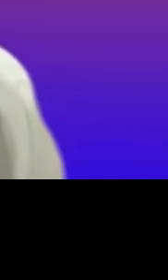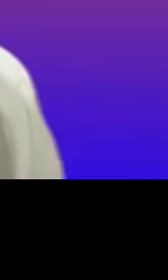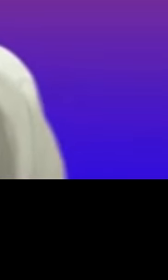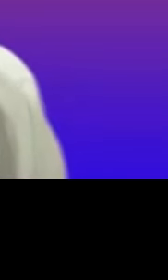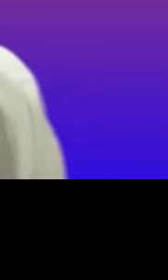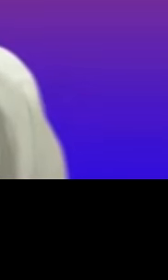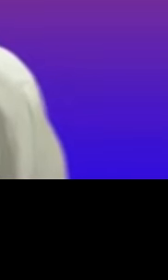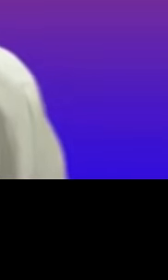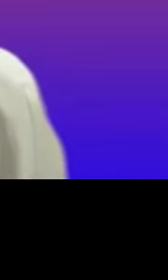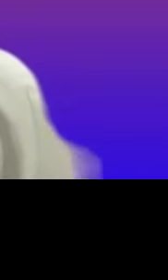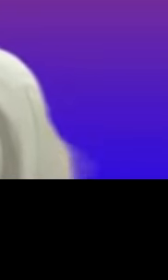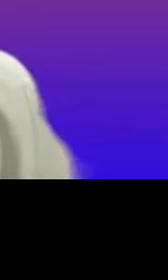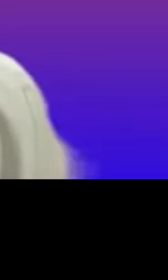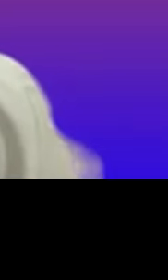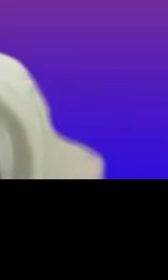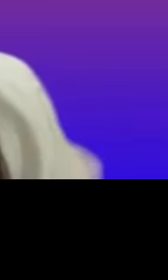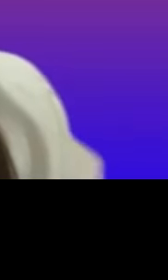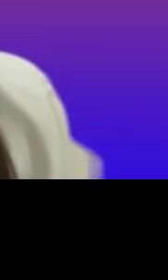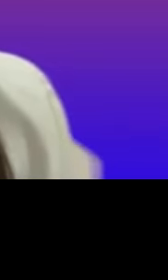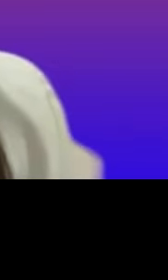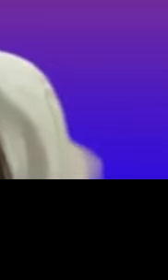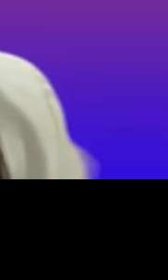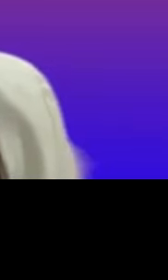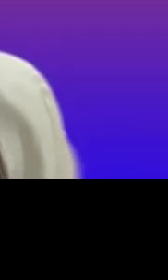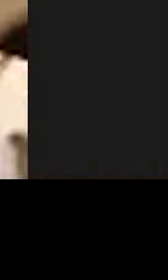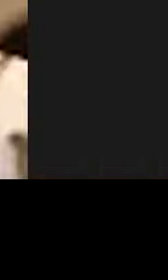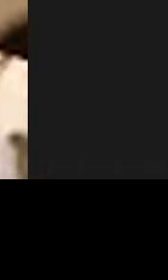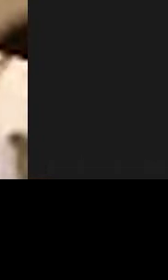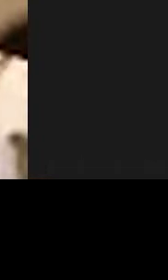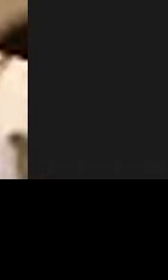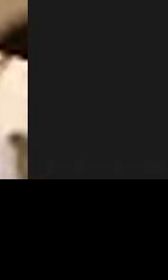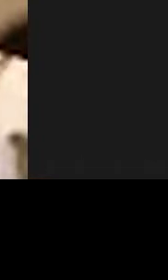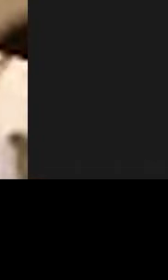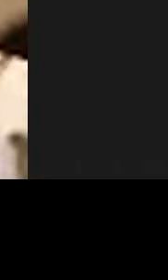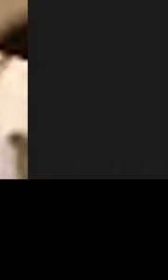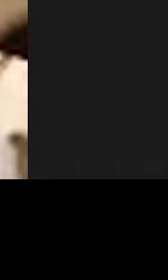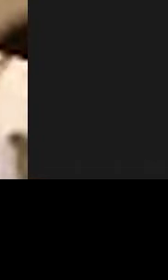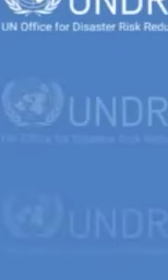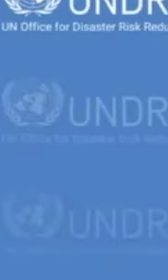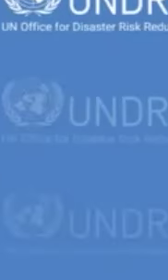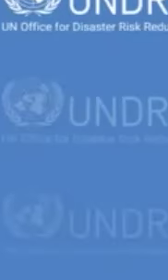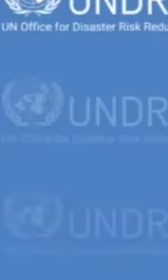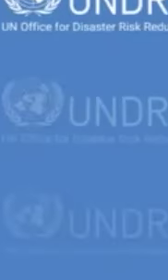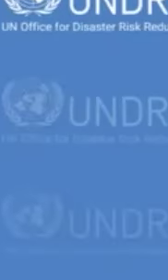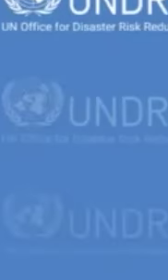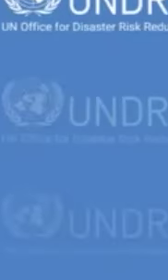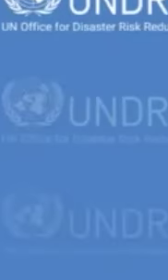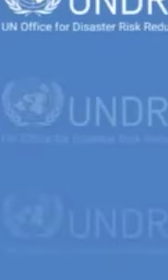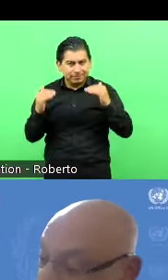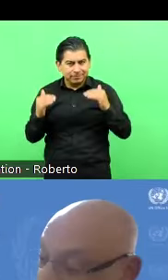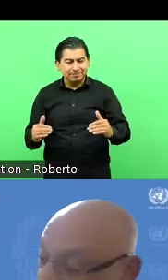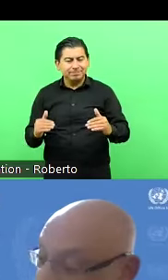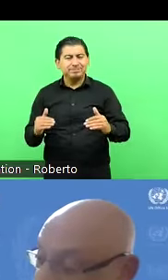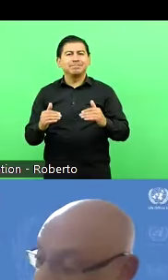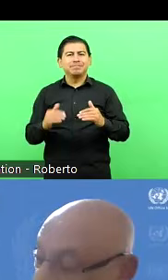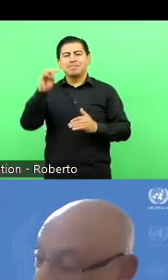valuable. Thank you again. So with this, let us go to the next speaker, Maria Elena Opazo,